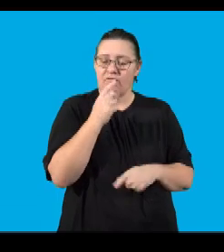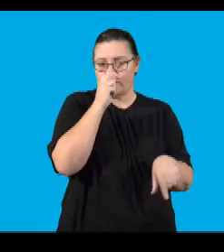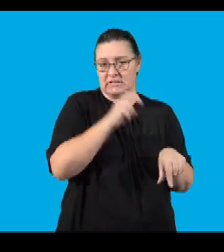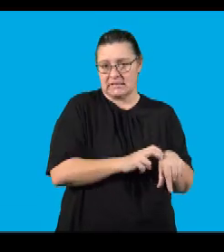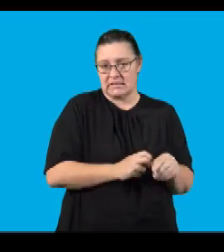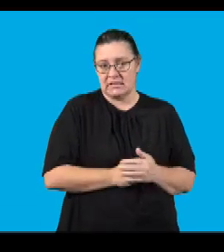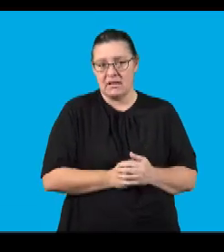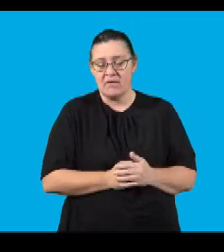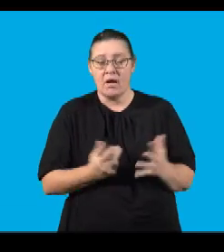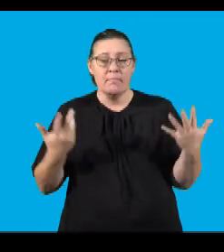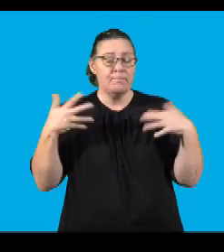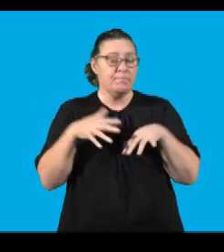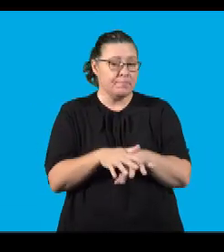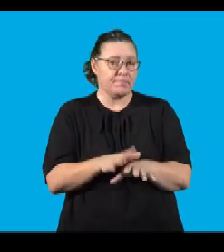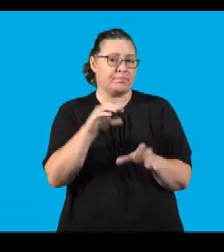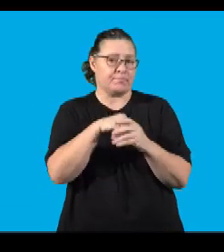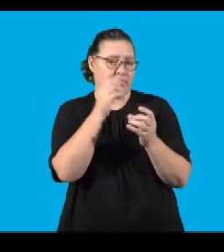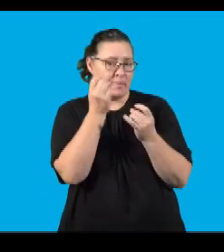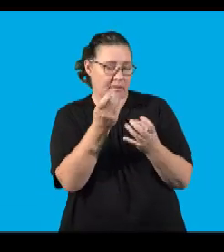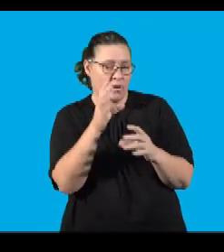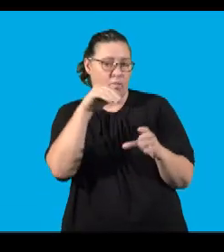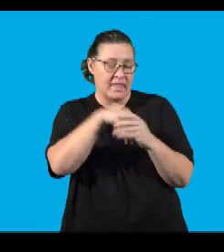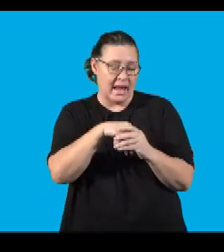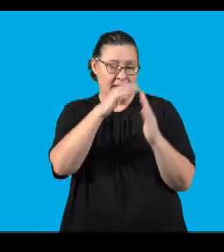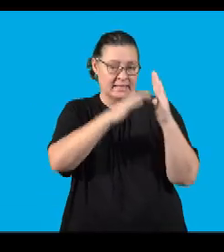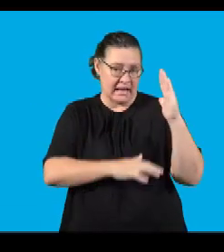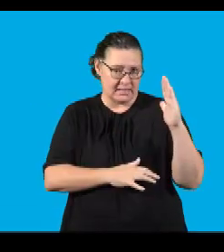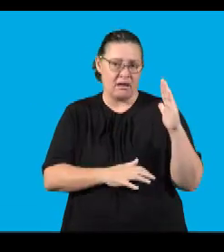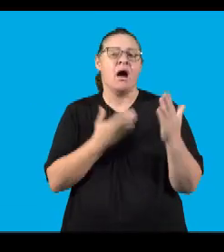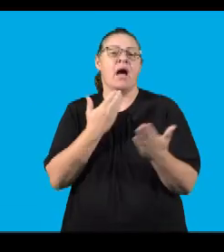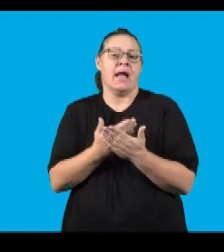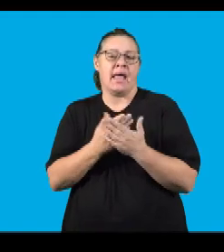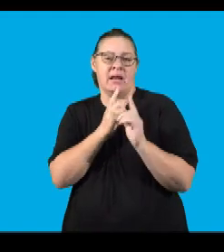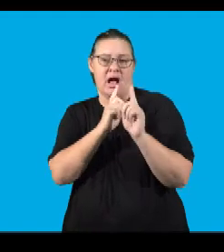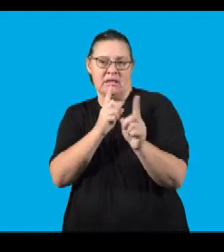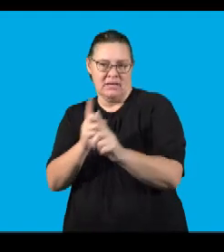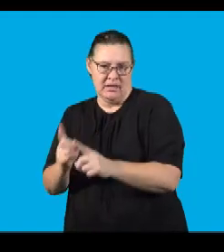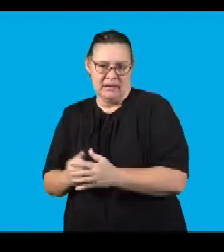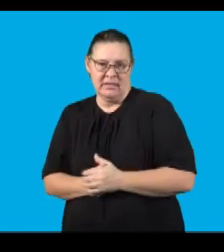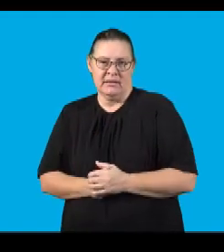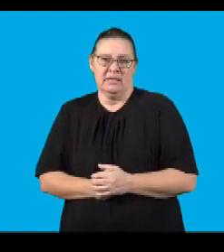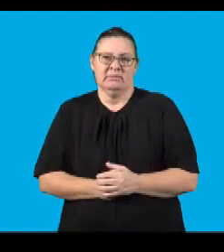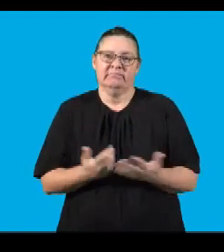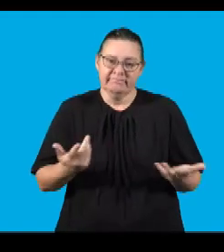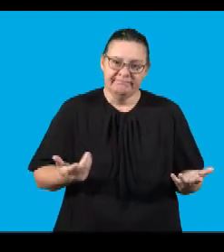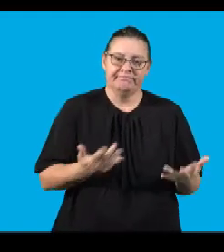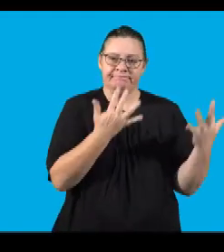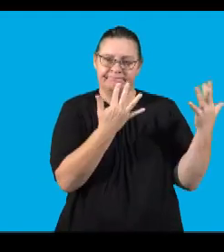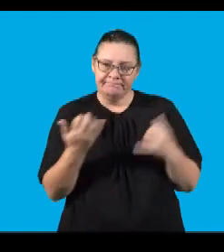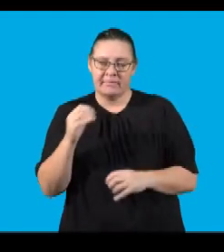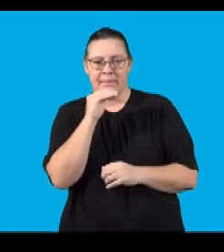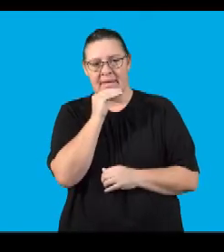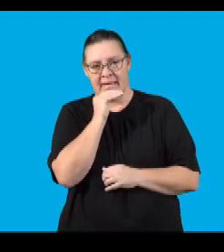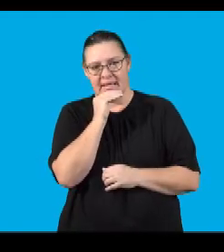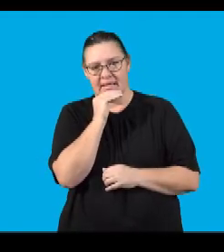is necessary, and if you combine that with the information that's in the text, you will be able to answer this question. So work out